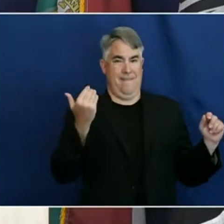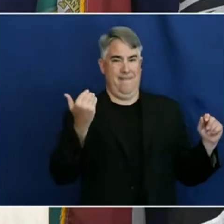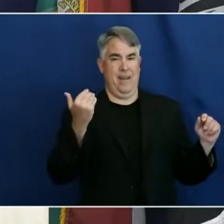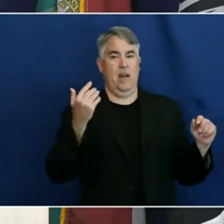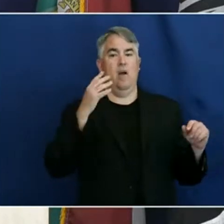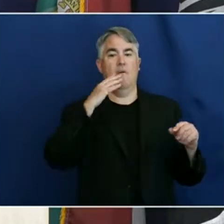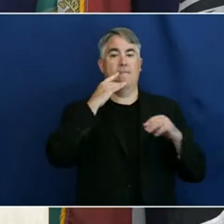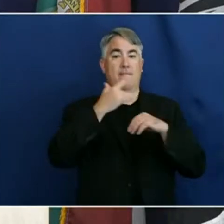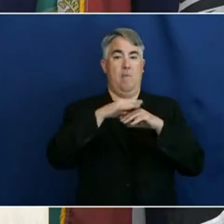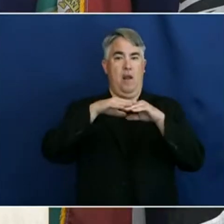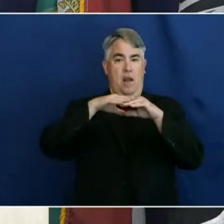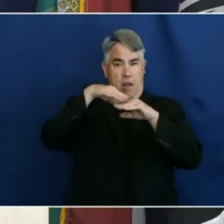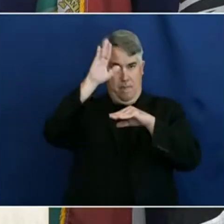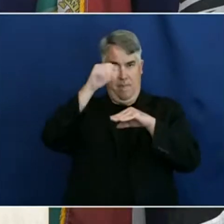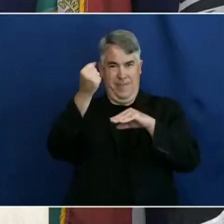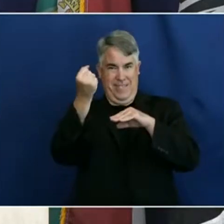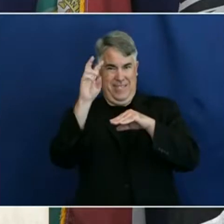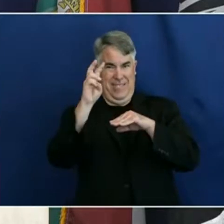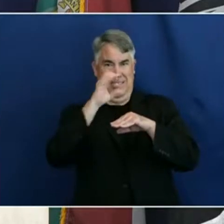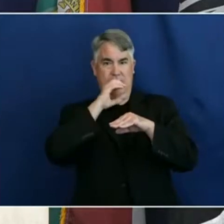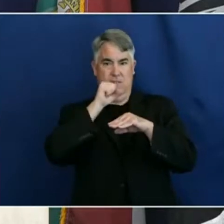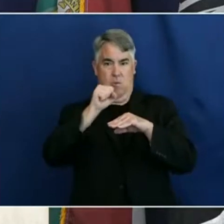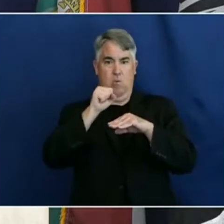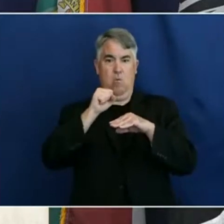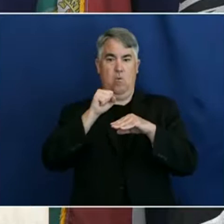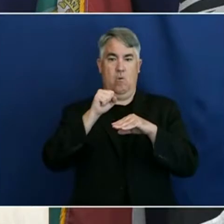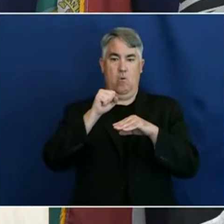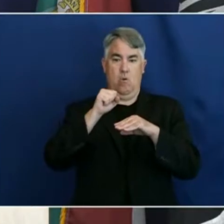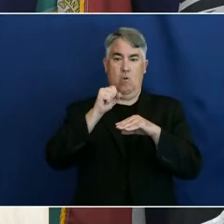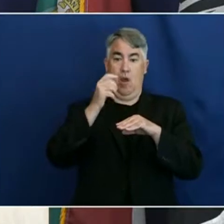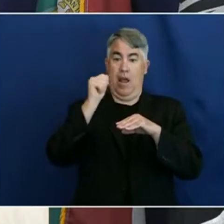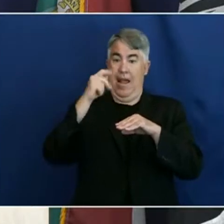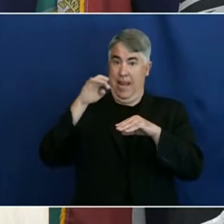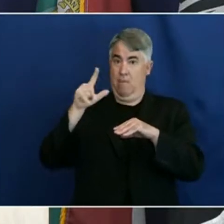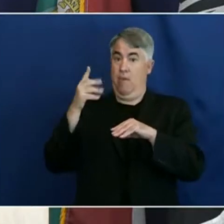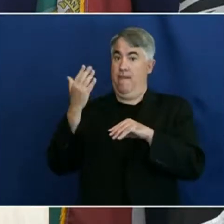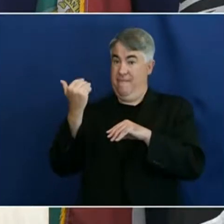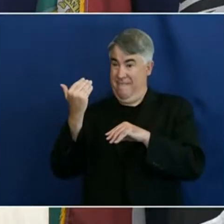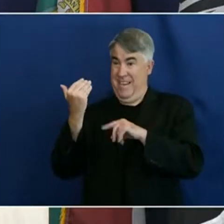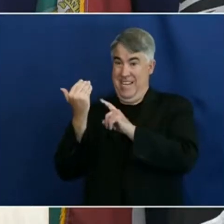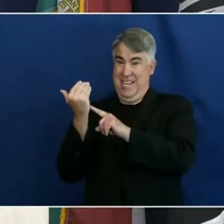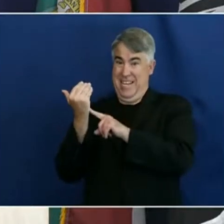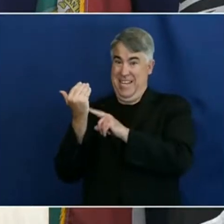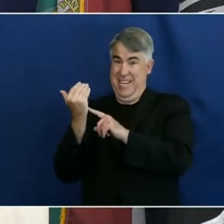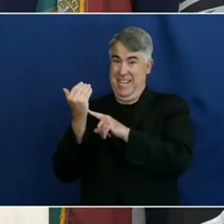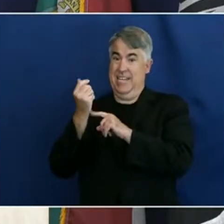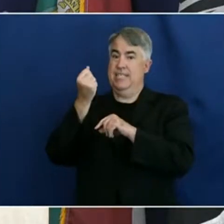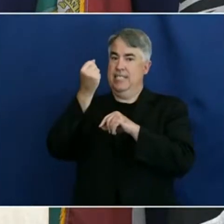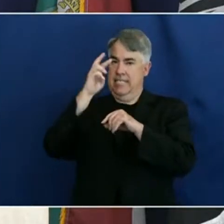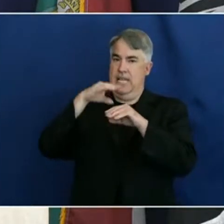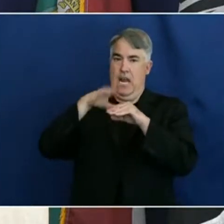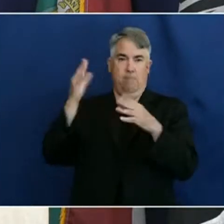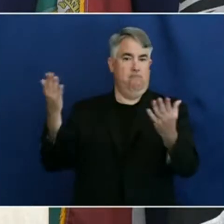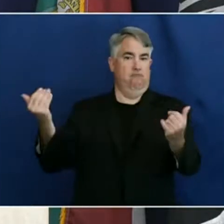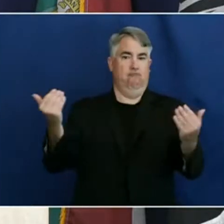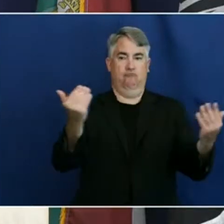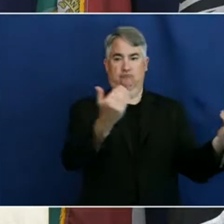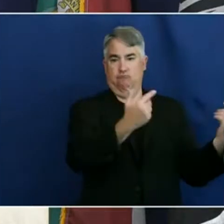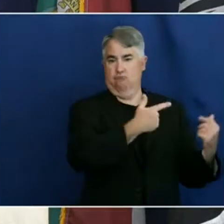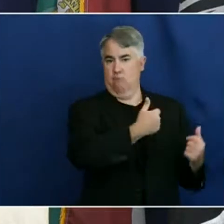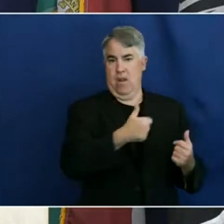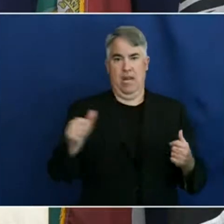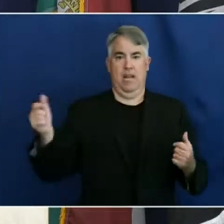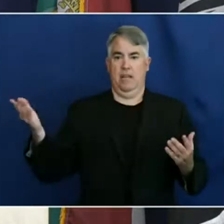for everyone 16 and older. April 15th, 16 and older. We will see if any guidance changes, and I'll let Dr.